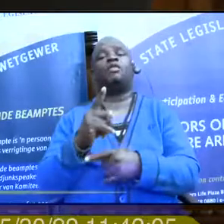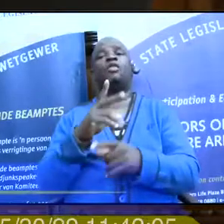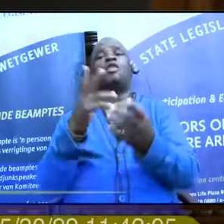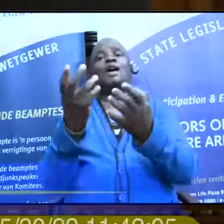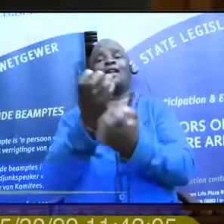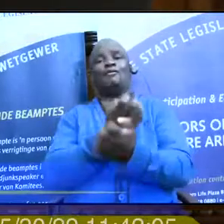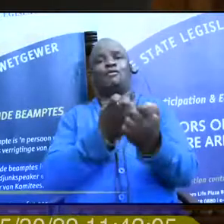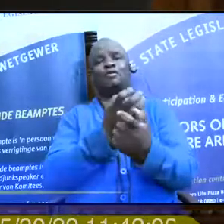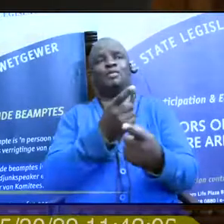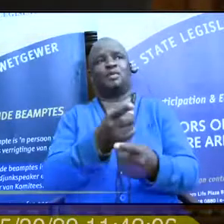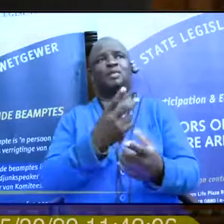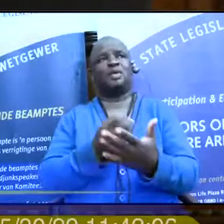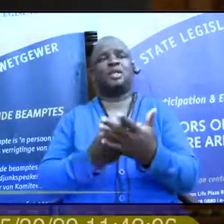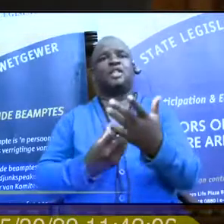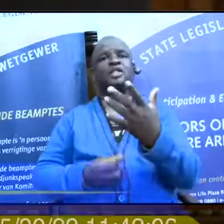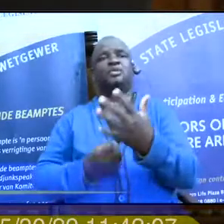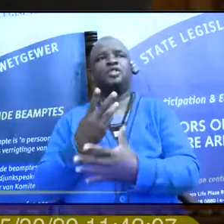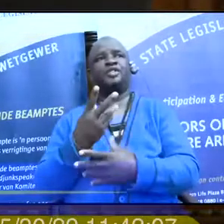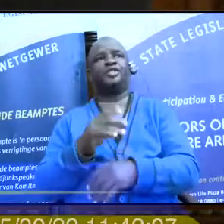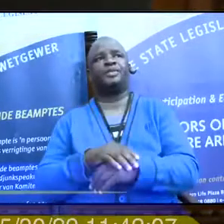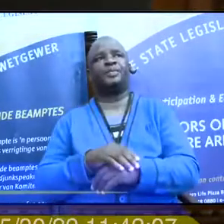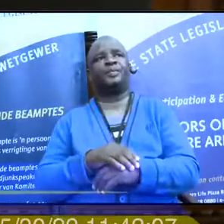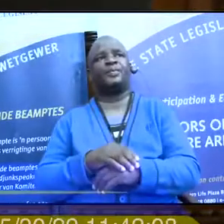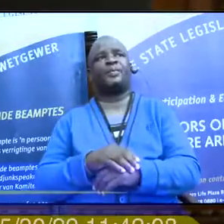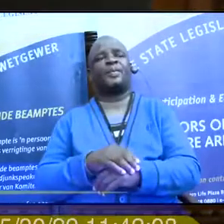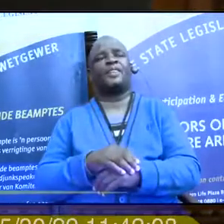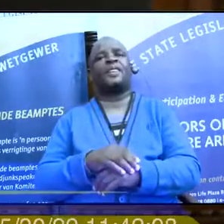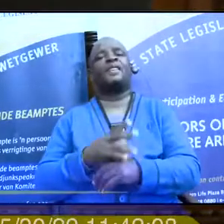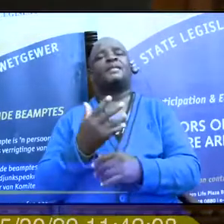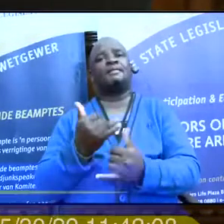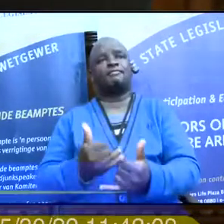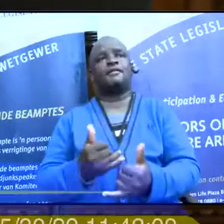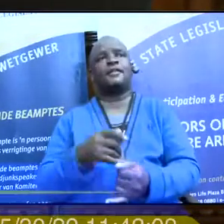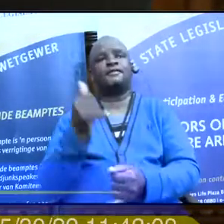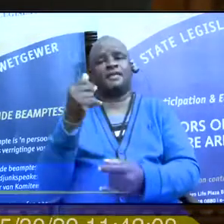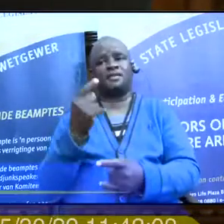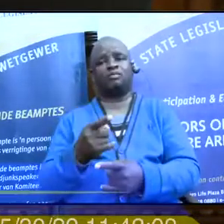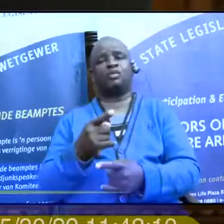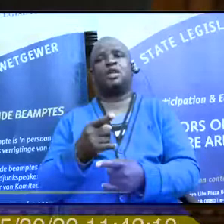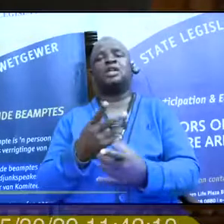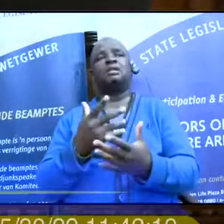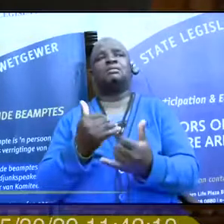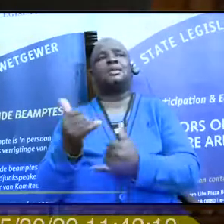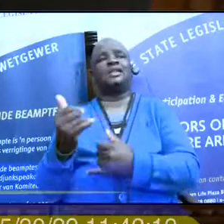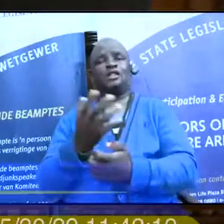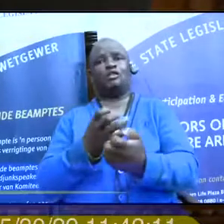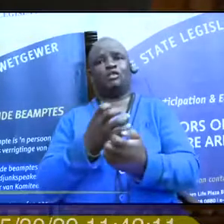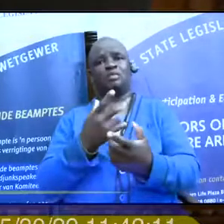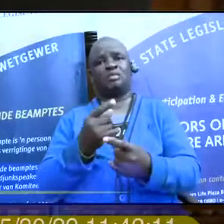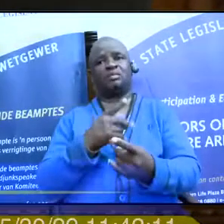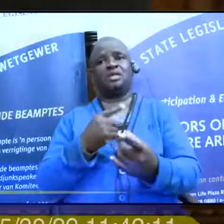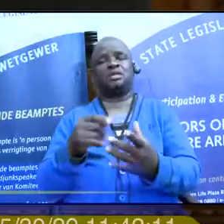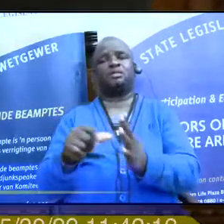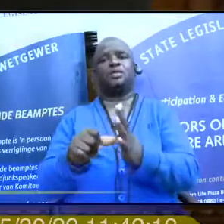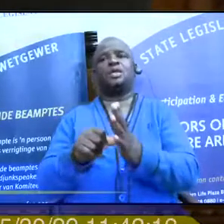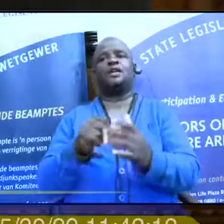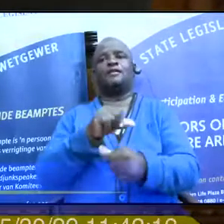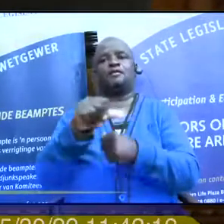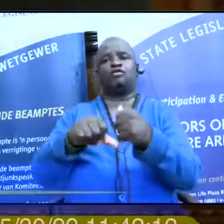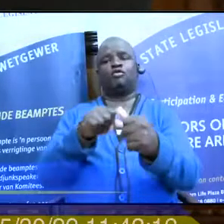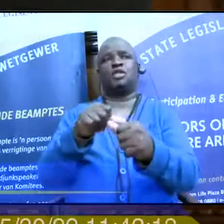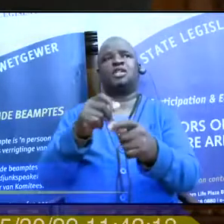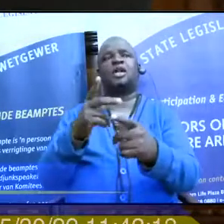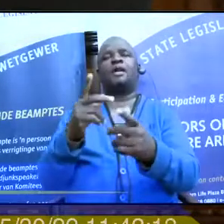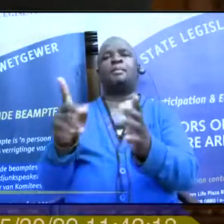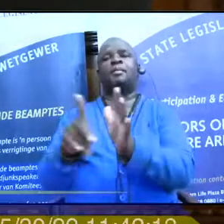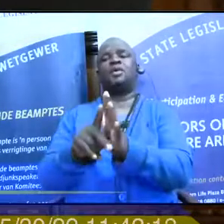proactively the second mechanism is the inflow of fiscal revenue and growth that makes it available for active social policy and poverty